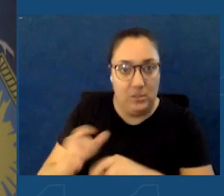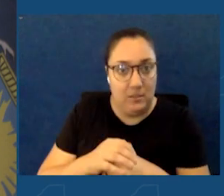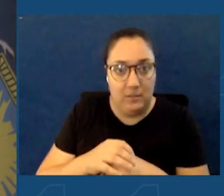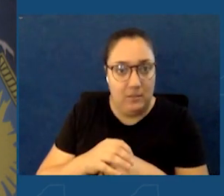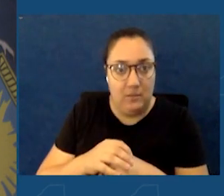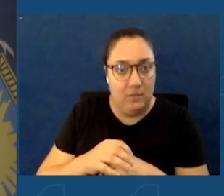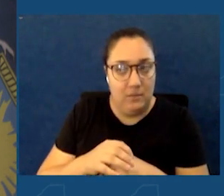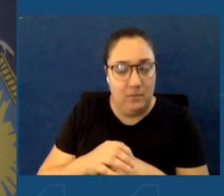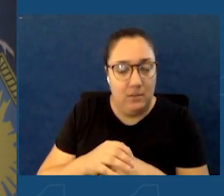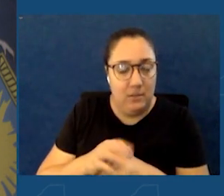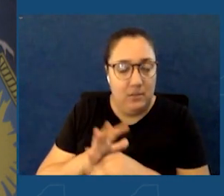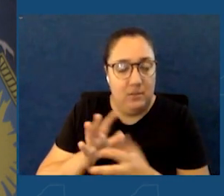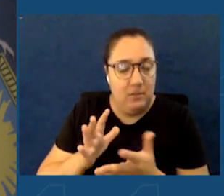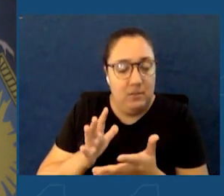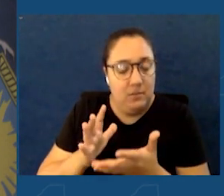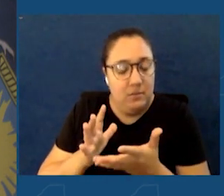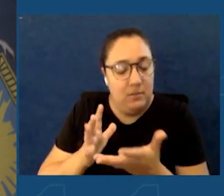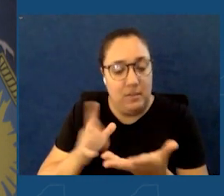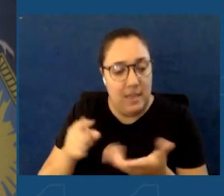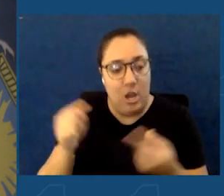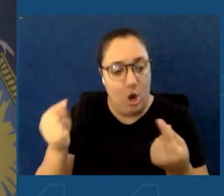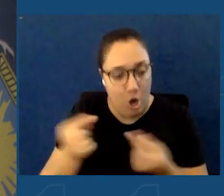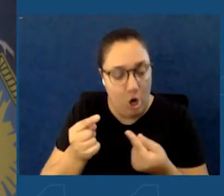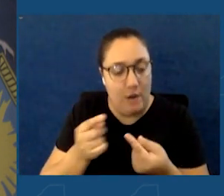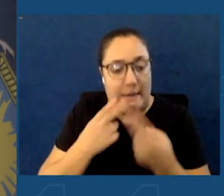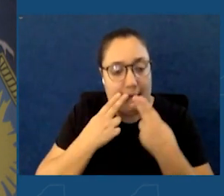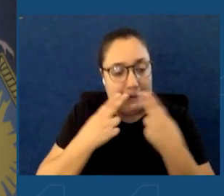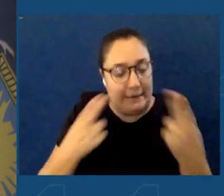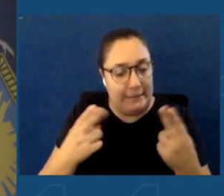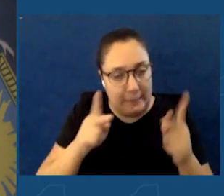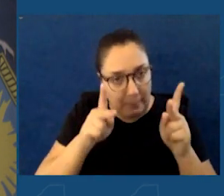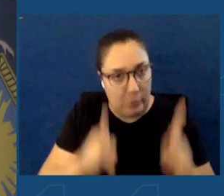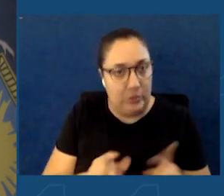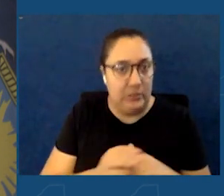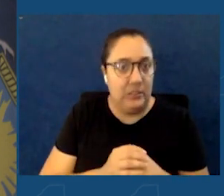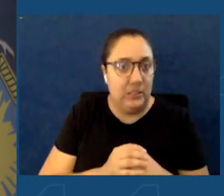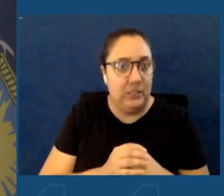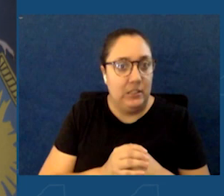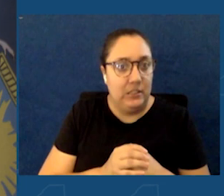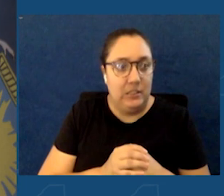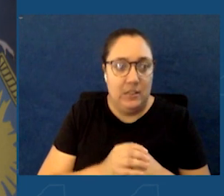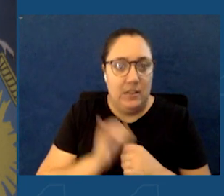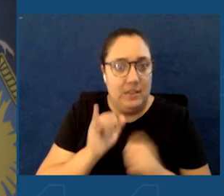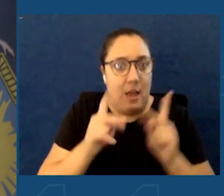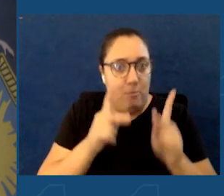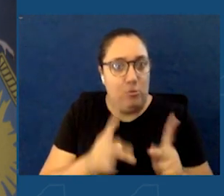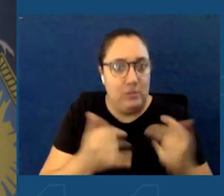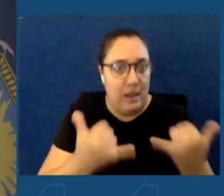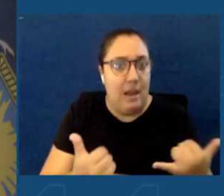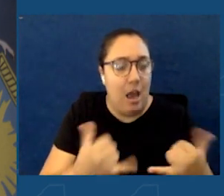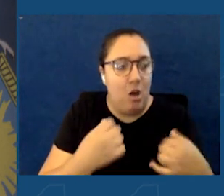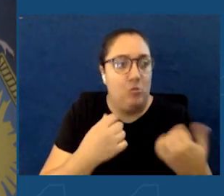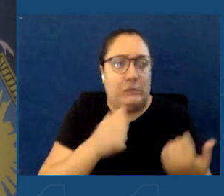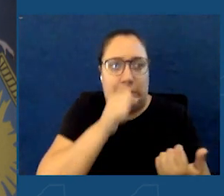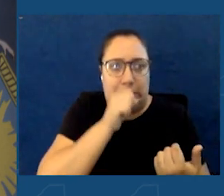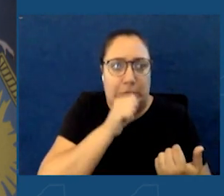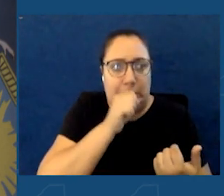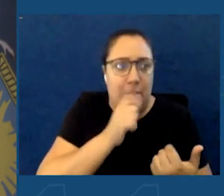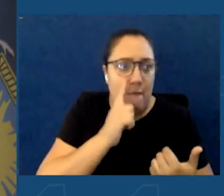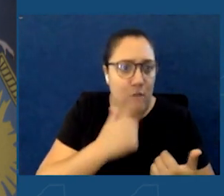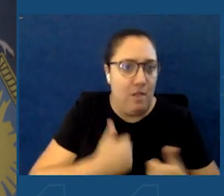harmed an innocent human being and put him struggling for life in a hospital, that person is off the